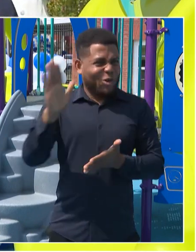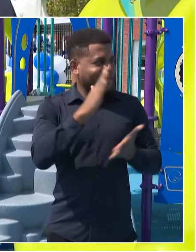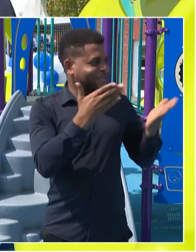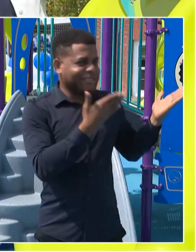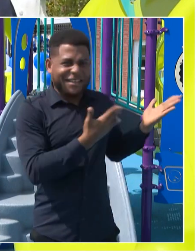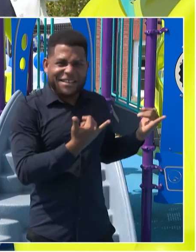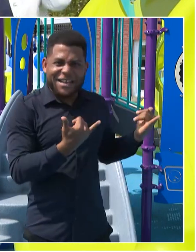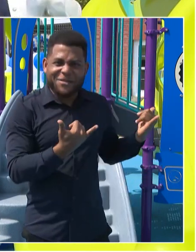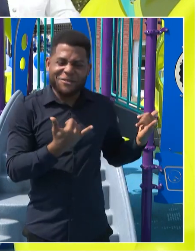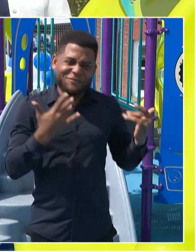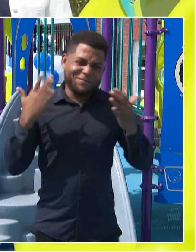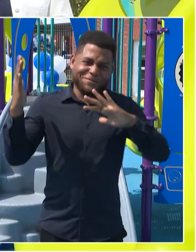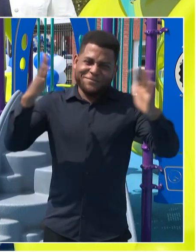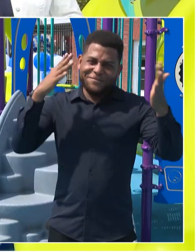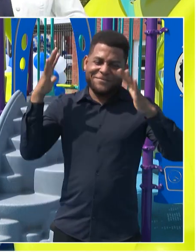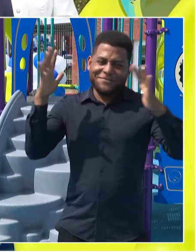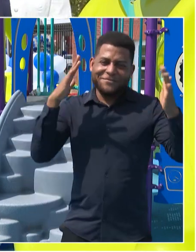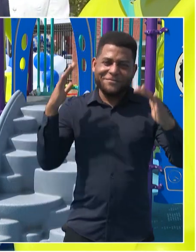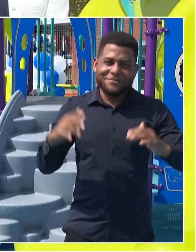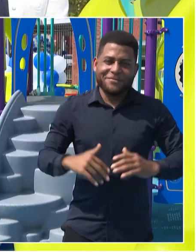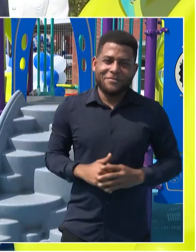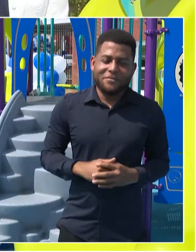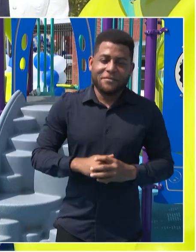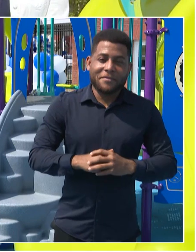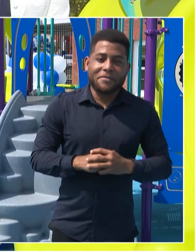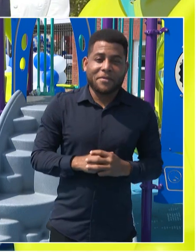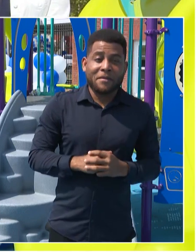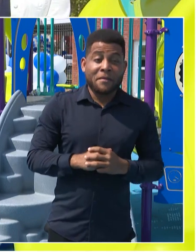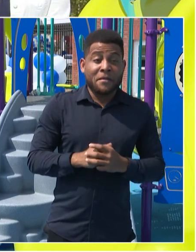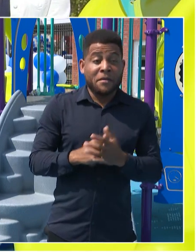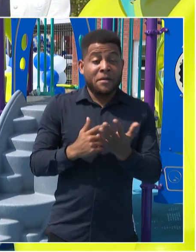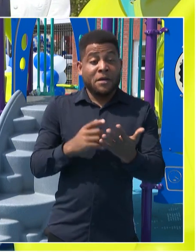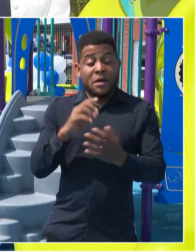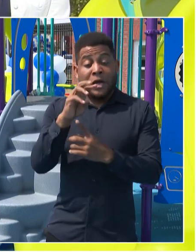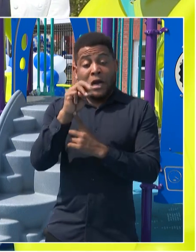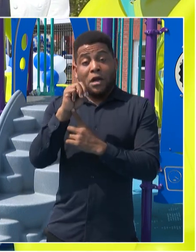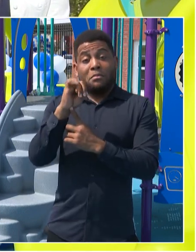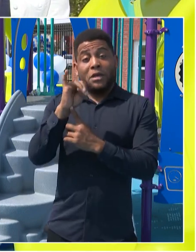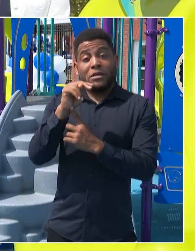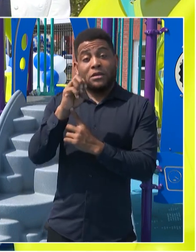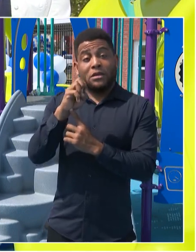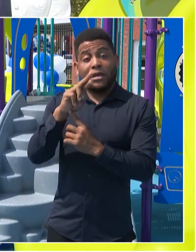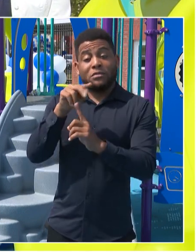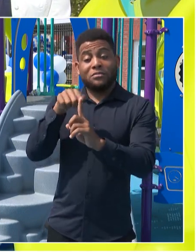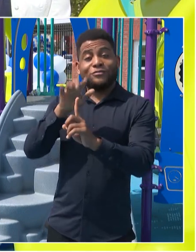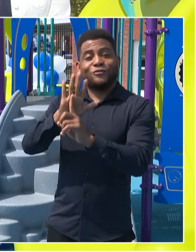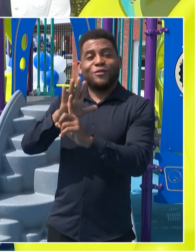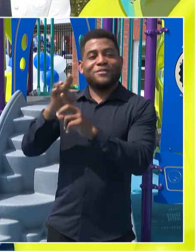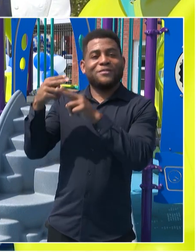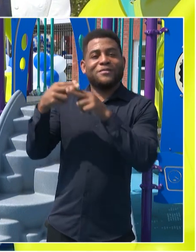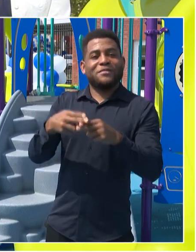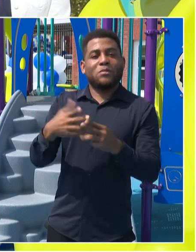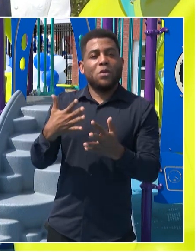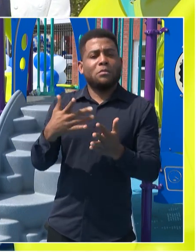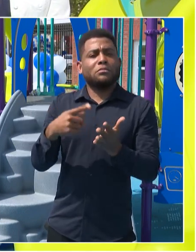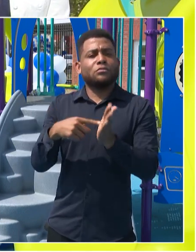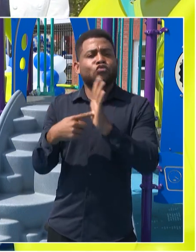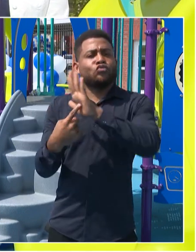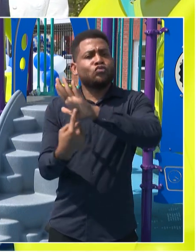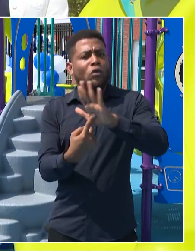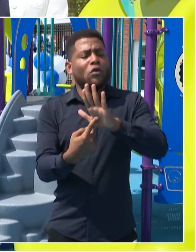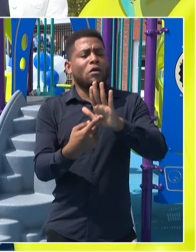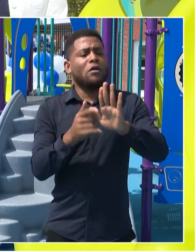vision in namesake, I think, is a representation of a vision that goes a long way. And so we think about this early childhood